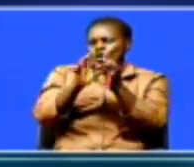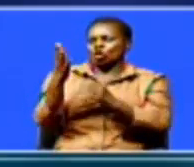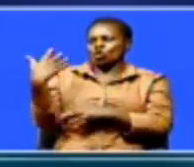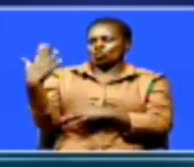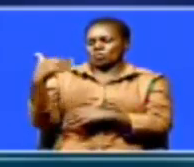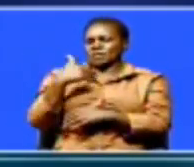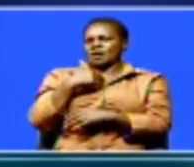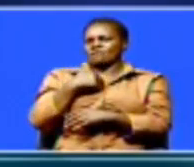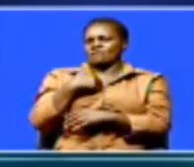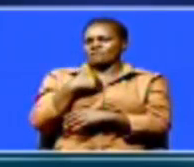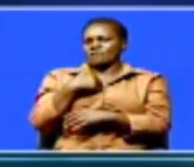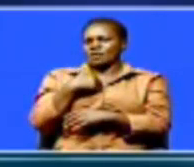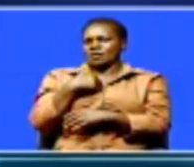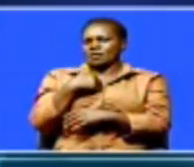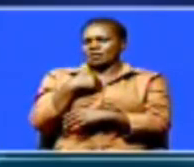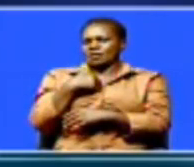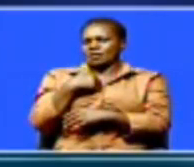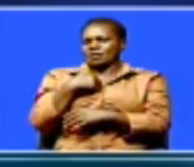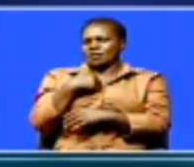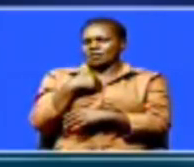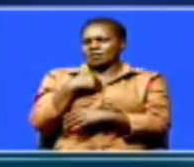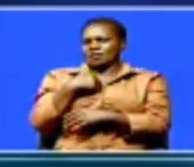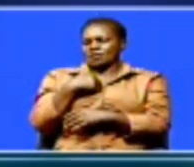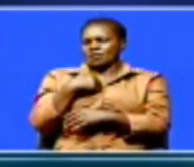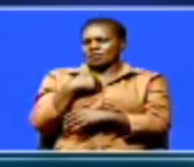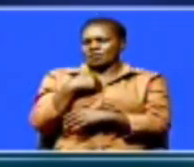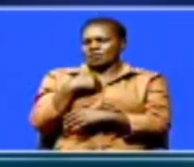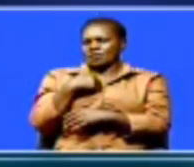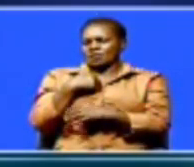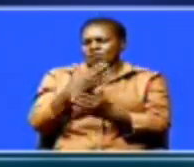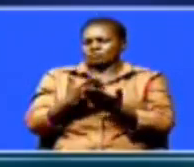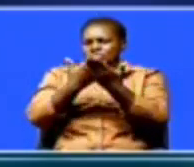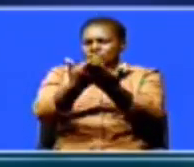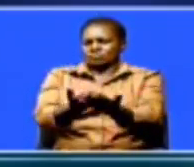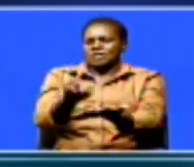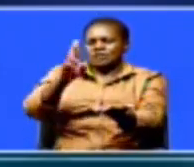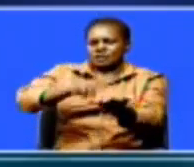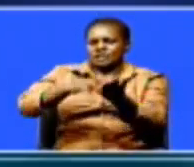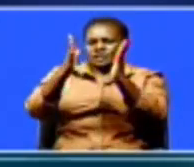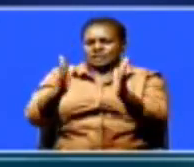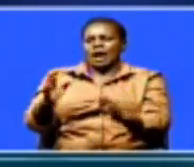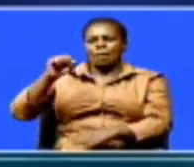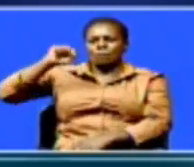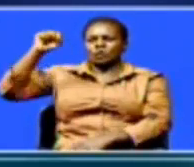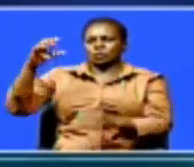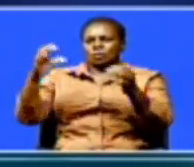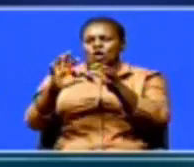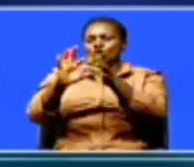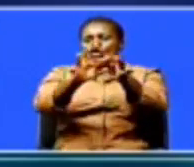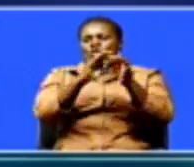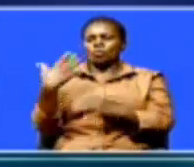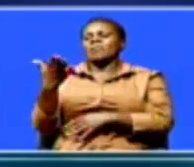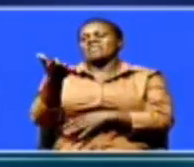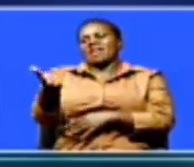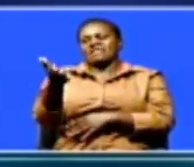document which we then put through the register of political parties. That coalition document